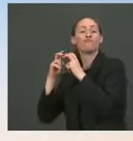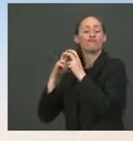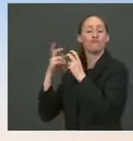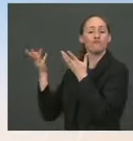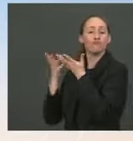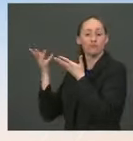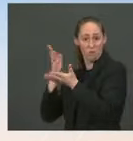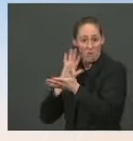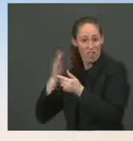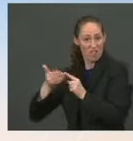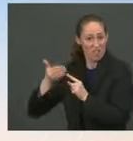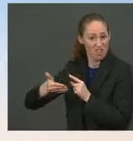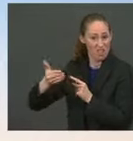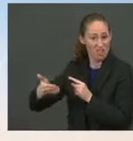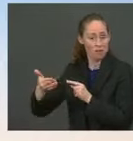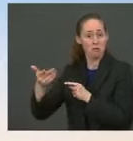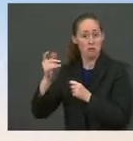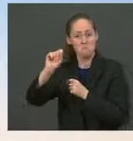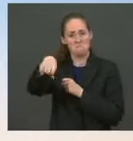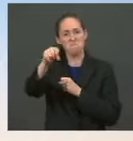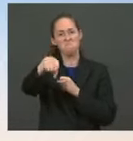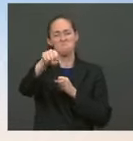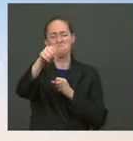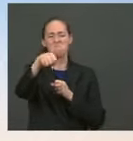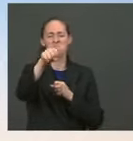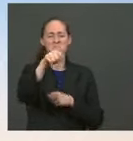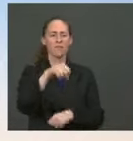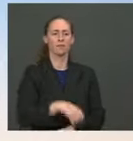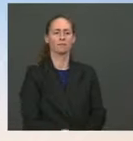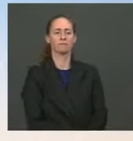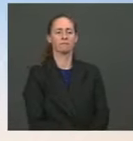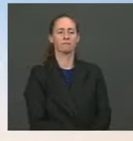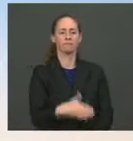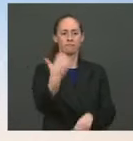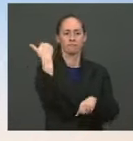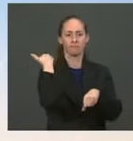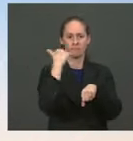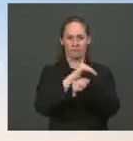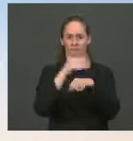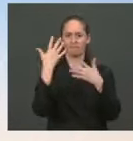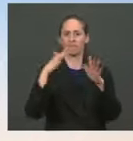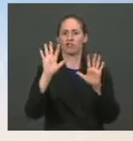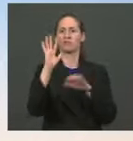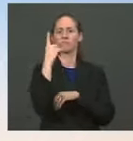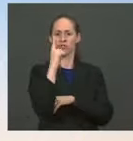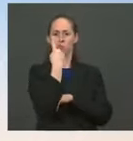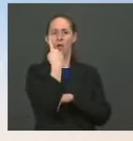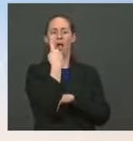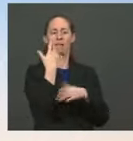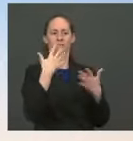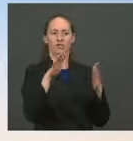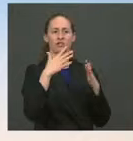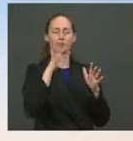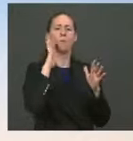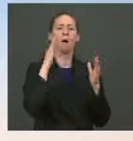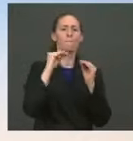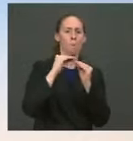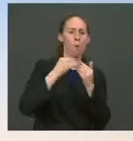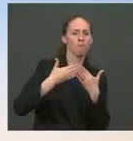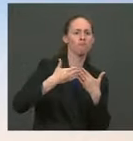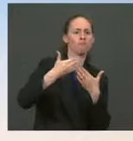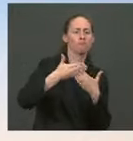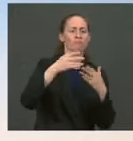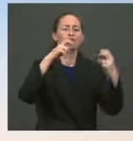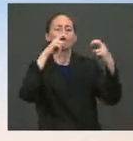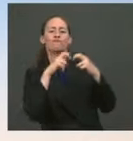anything to preview. The one that he did last night with Cincinnati was the first, but we're hoping to get him out there more, as we've been talking about, so the